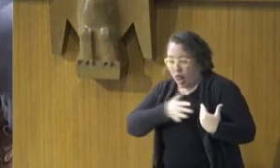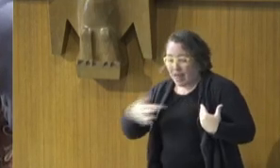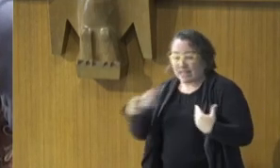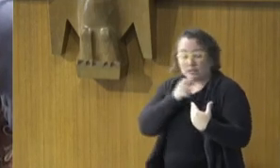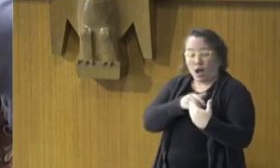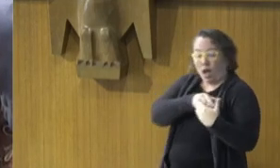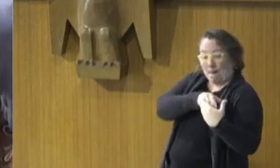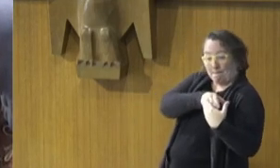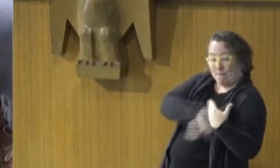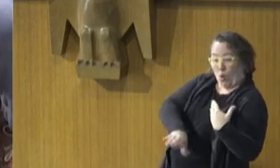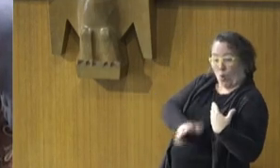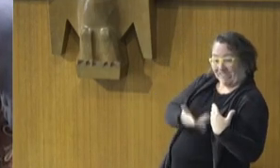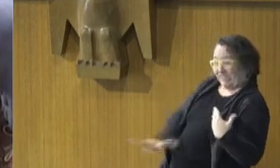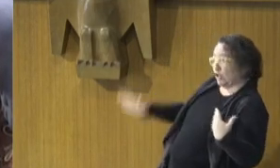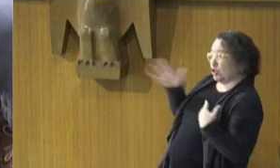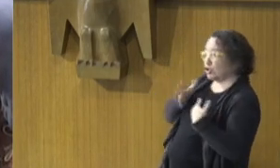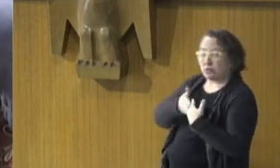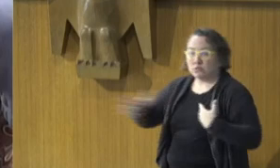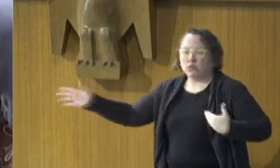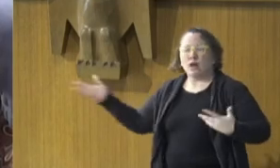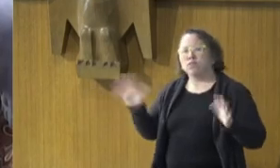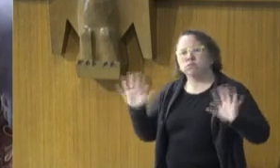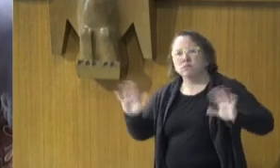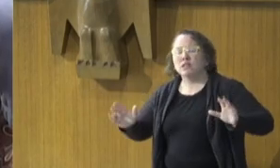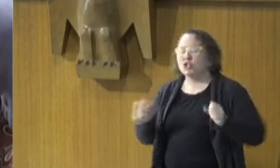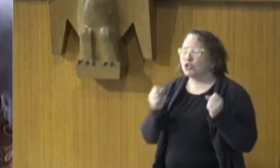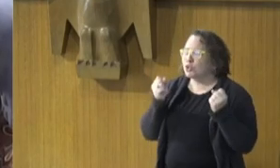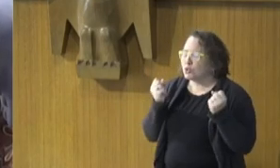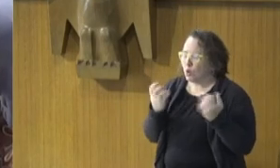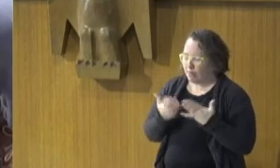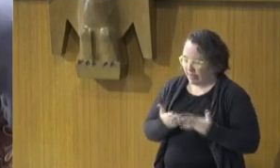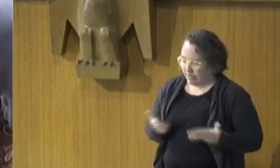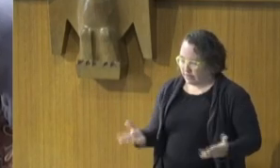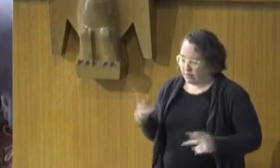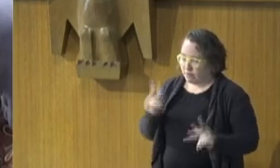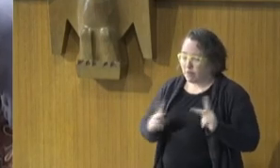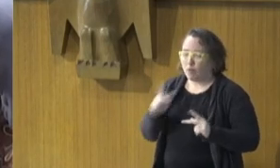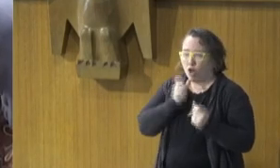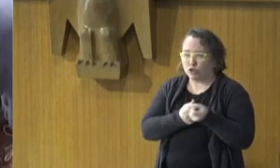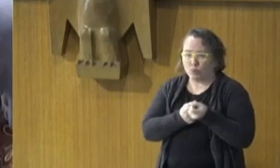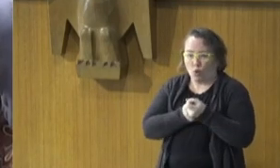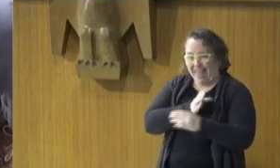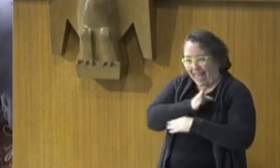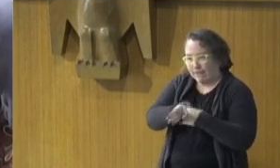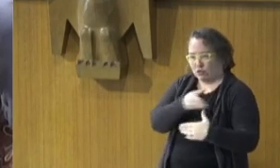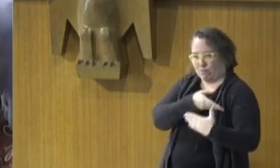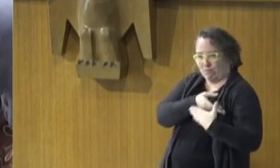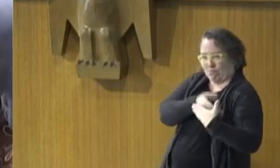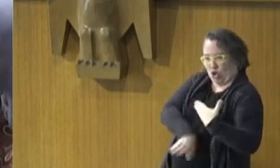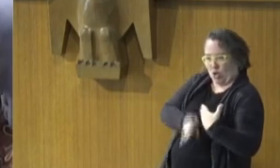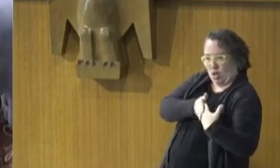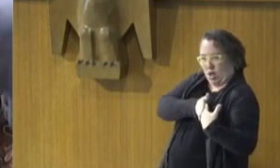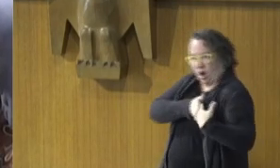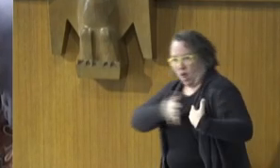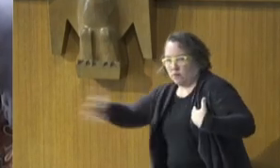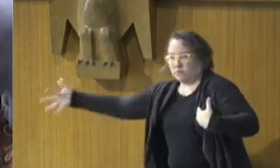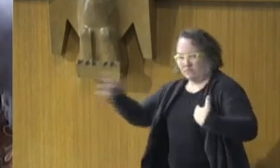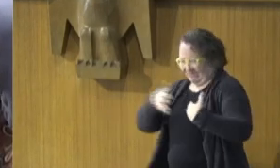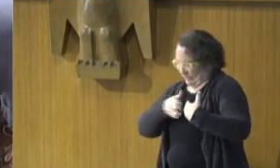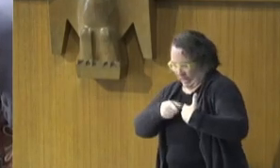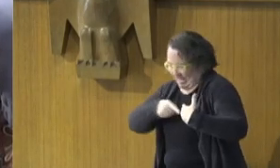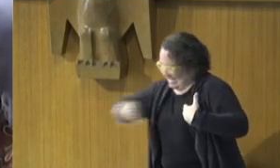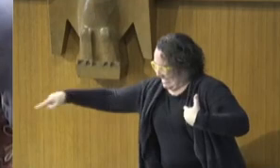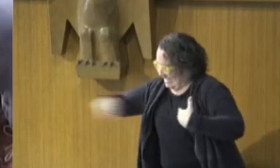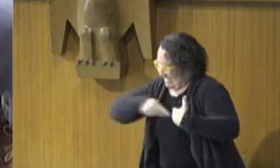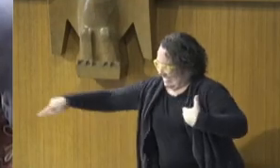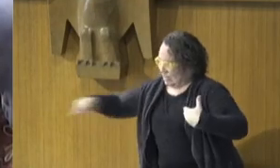in our country are not supported in living and flourishing and are facing just